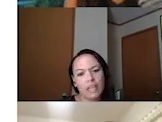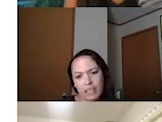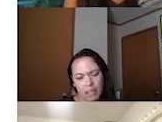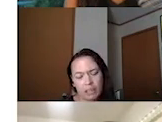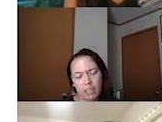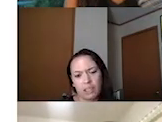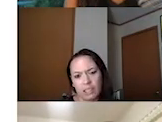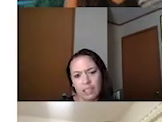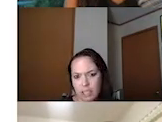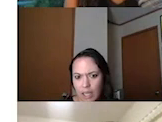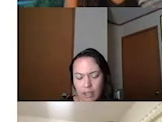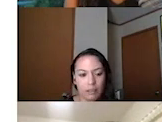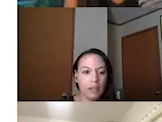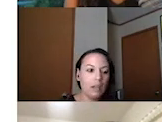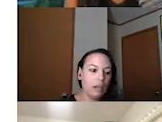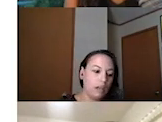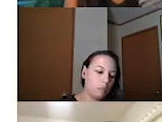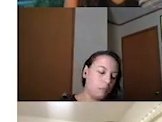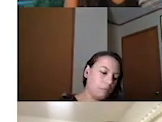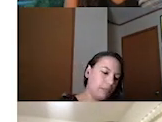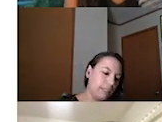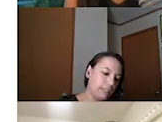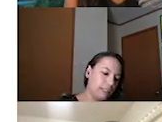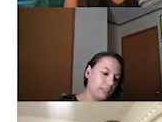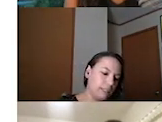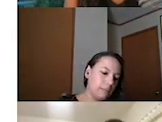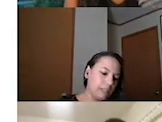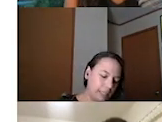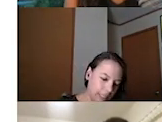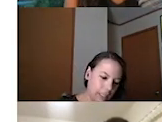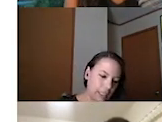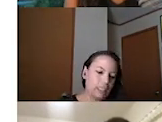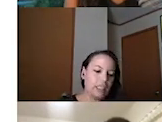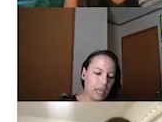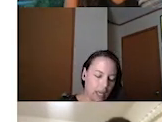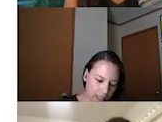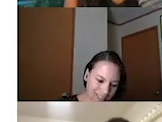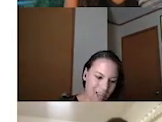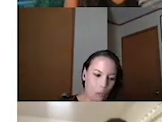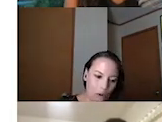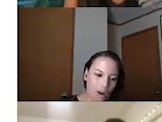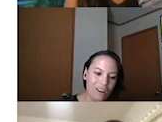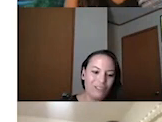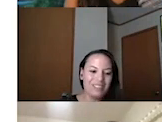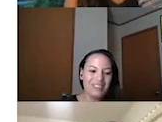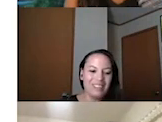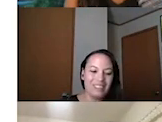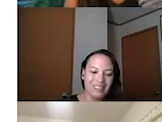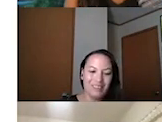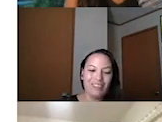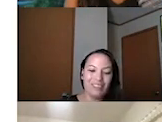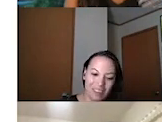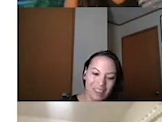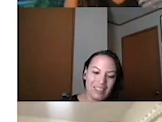languages. And all those aspects are going to need a designer. And But again, it's just that that wall with the, you